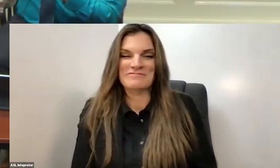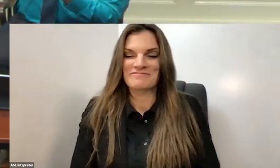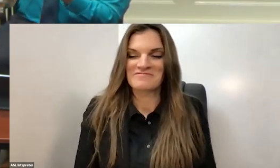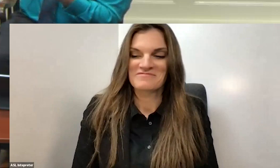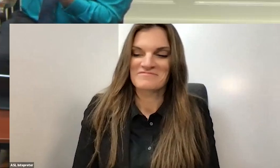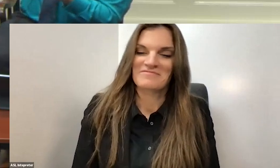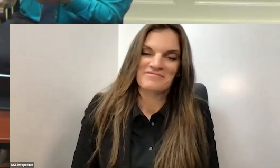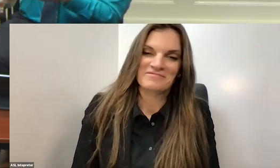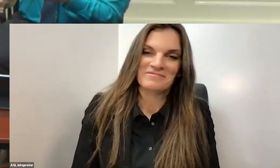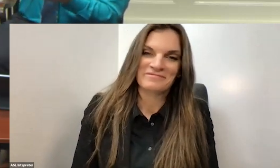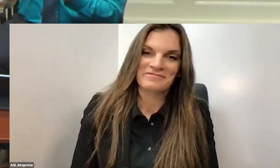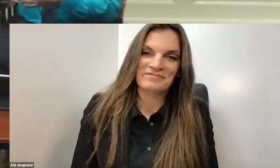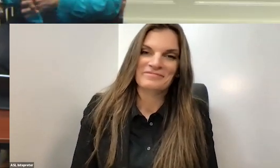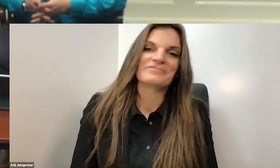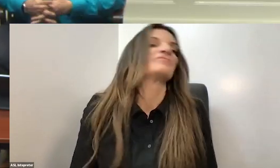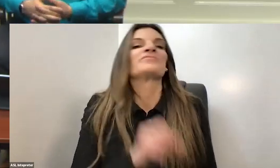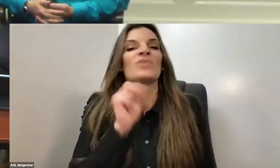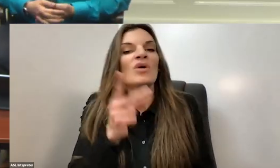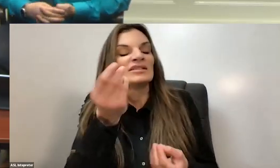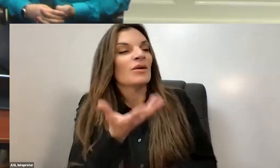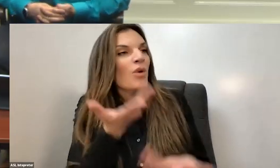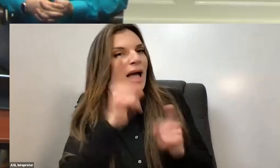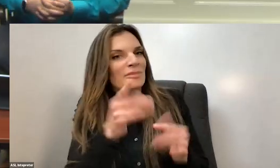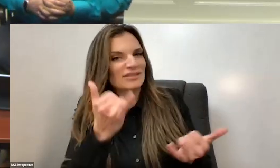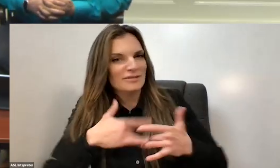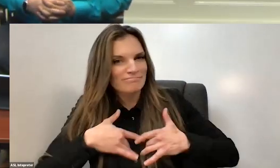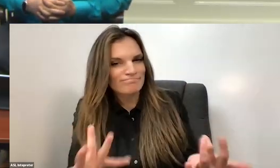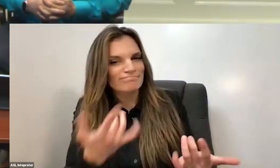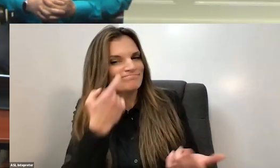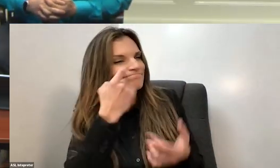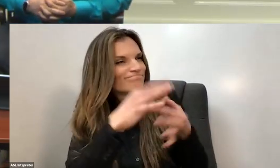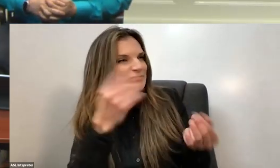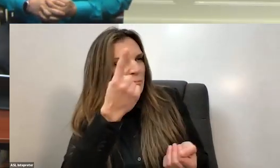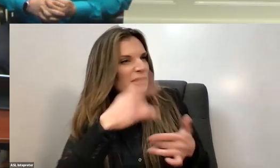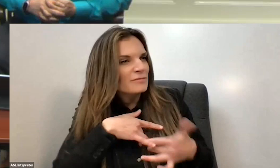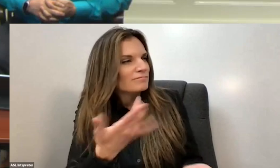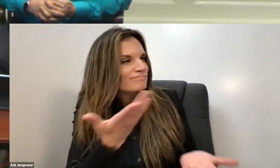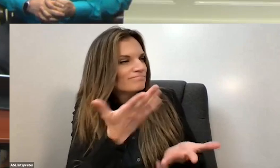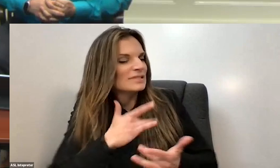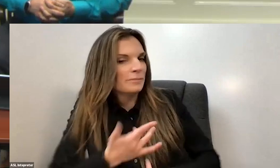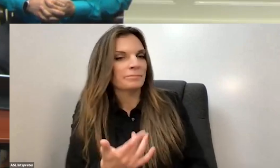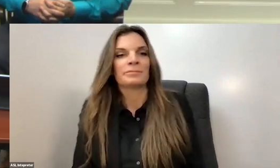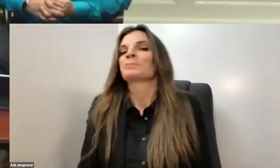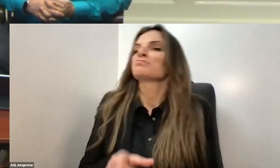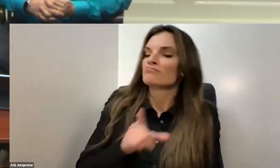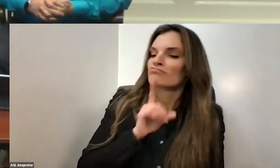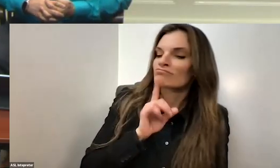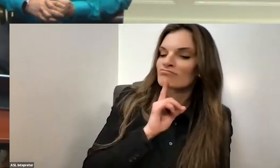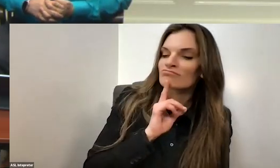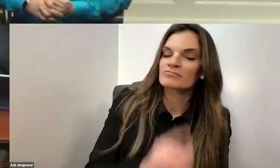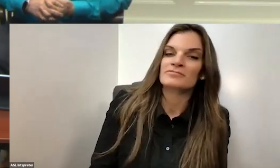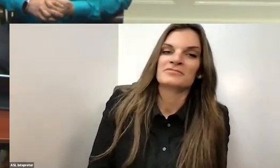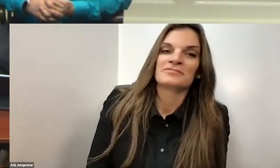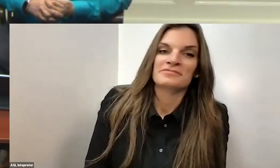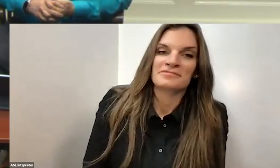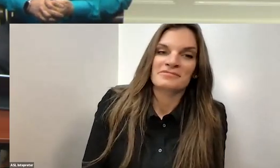tell us a little more about what dropped today and the music. Yeah. So again, this is under the whole concept